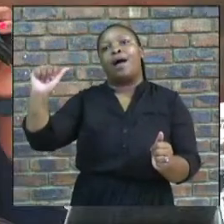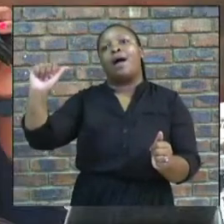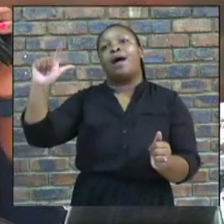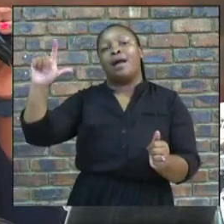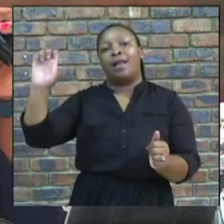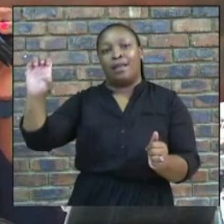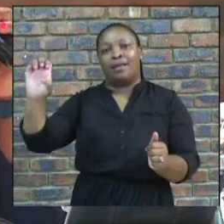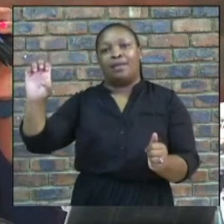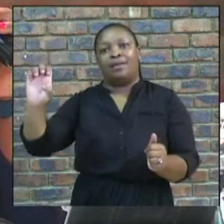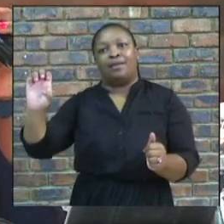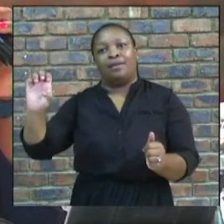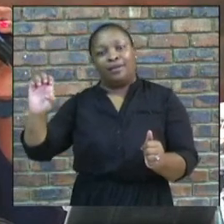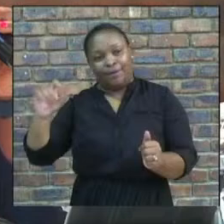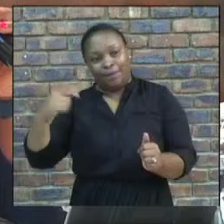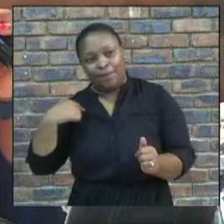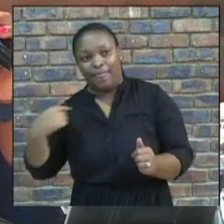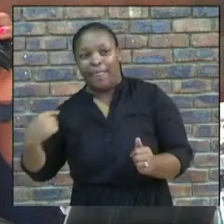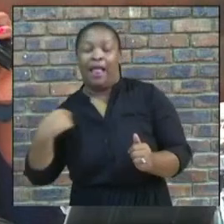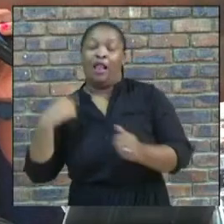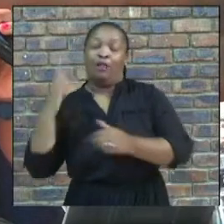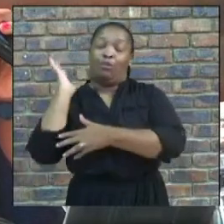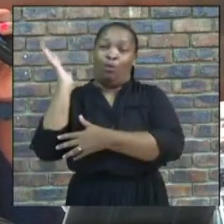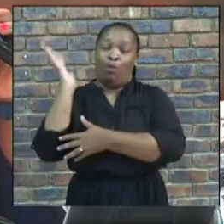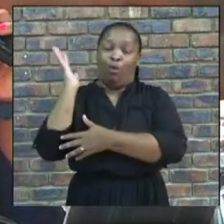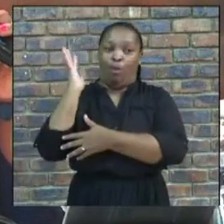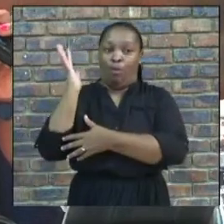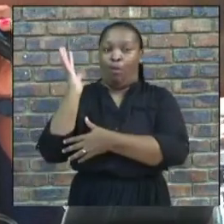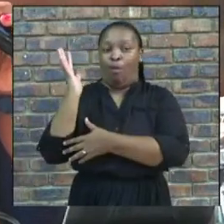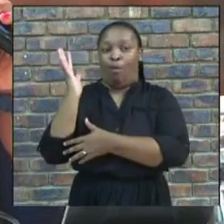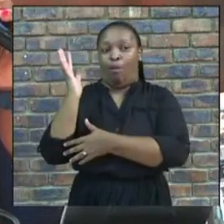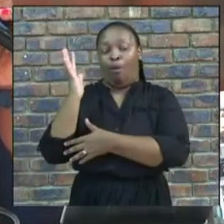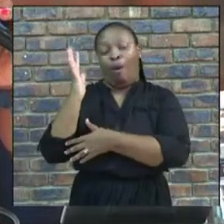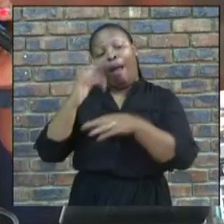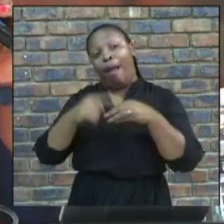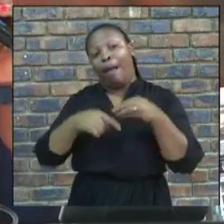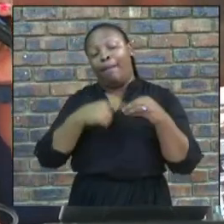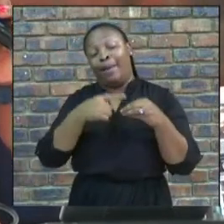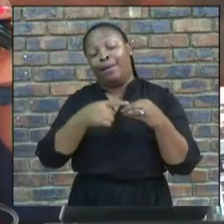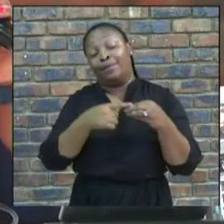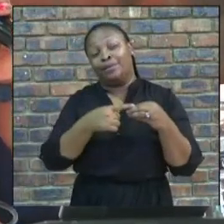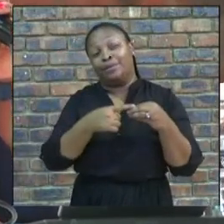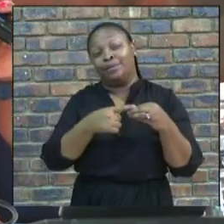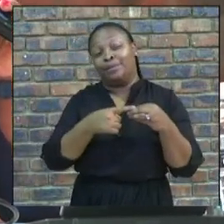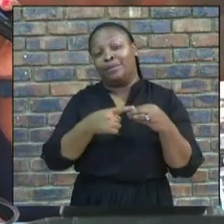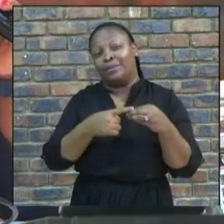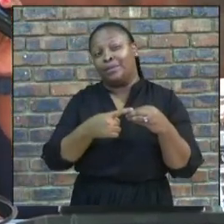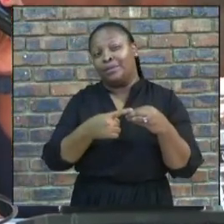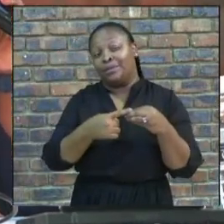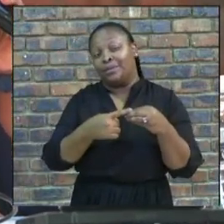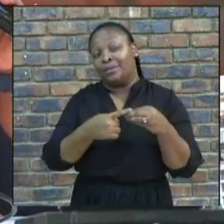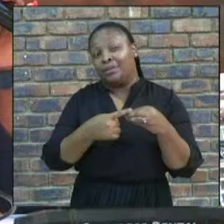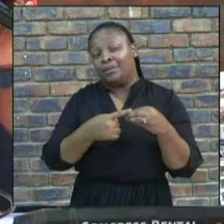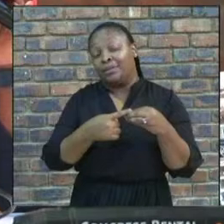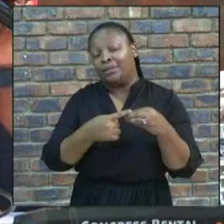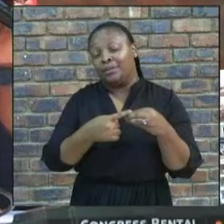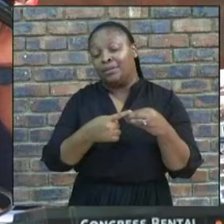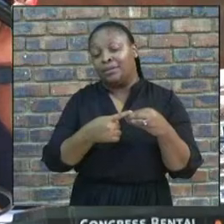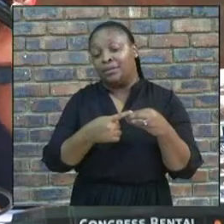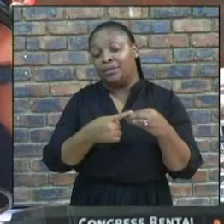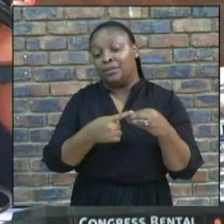Energy. I will be the one who will be taking you through this presentation on the